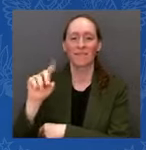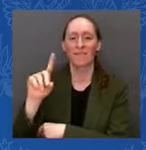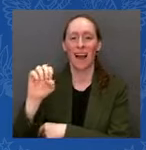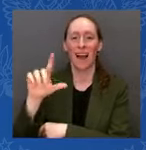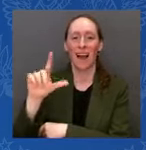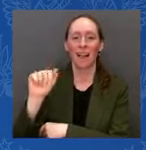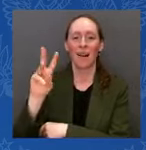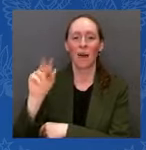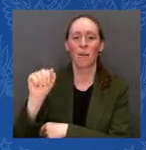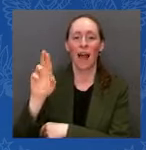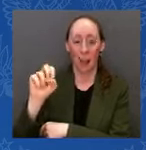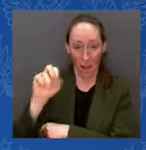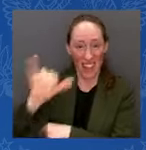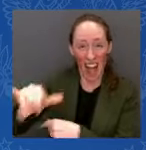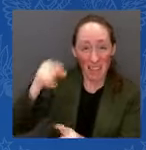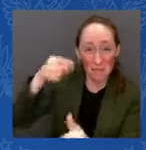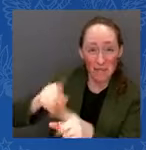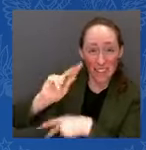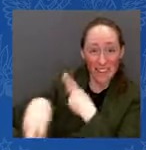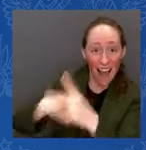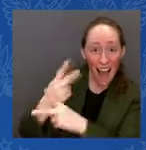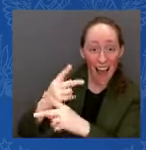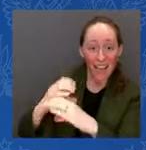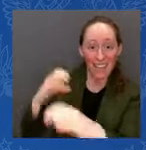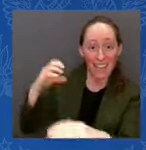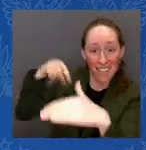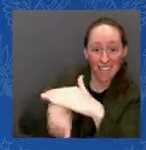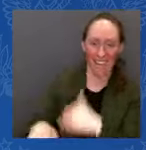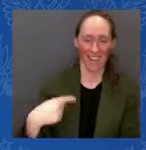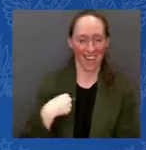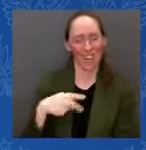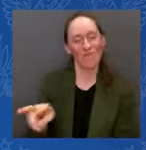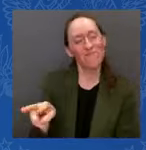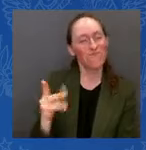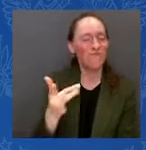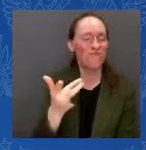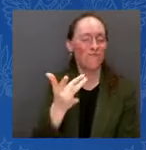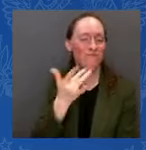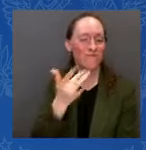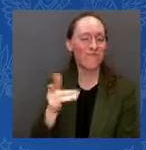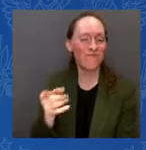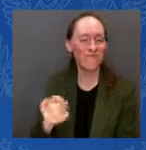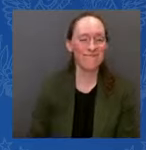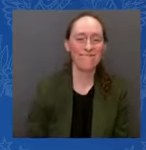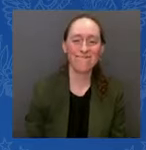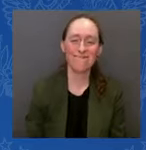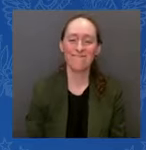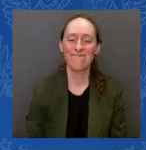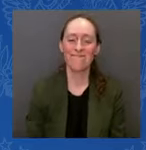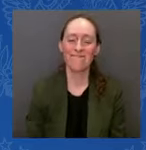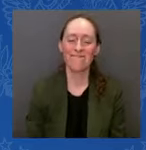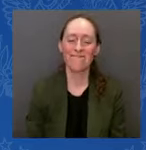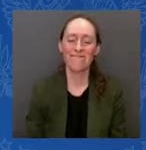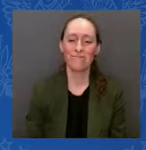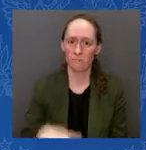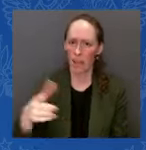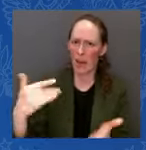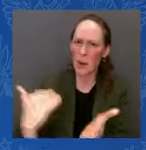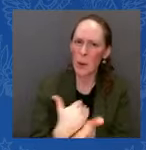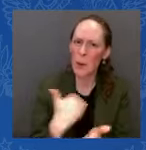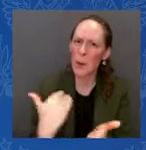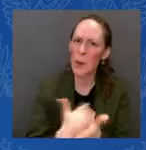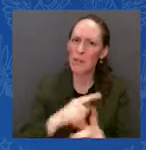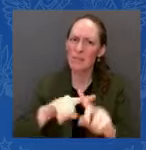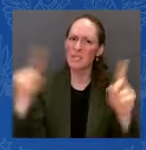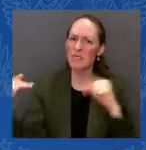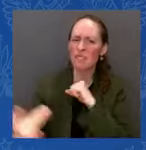They feature cutting-edge propulsion technology, provide unmatched stealth and maneuverability. And with the support and